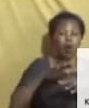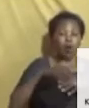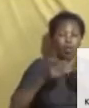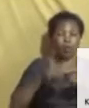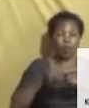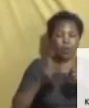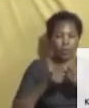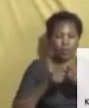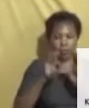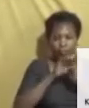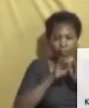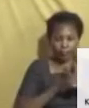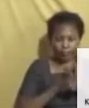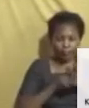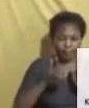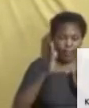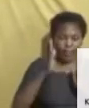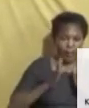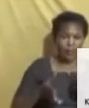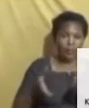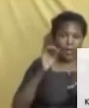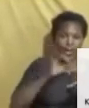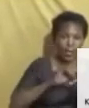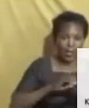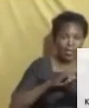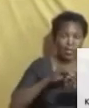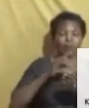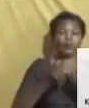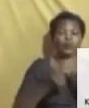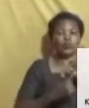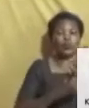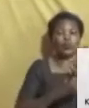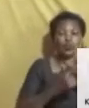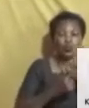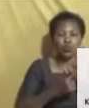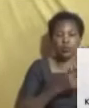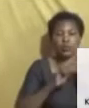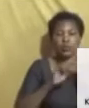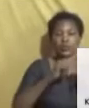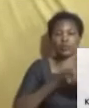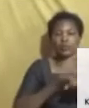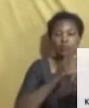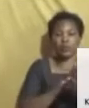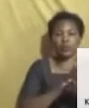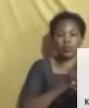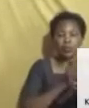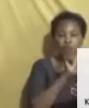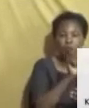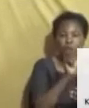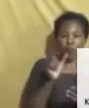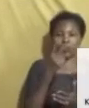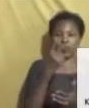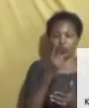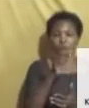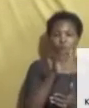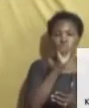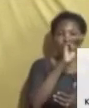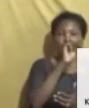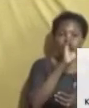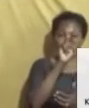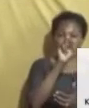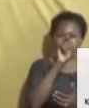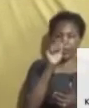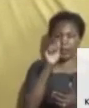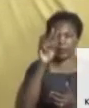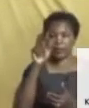Albert, again, creates the difference between amendment and dismemberment.